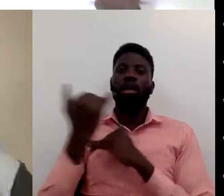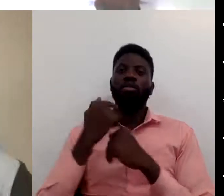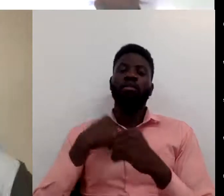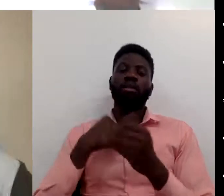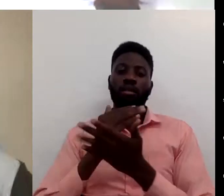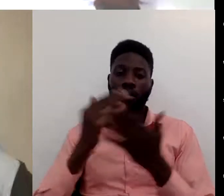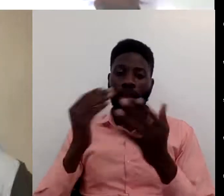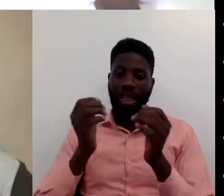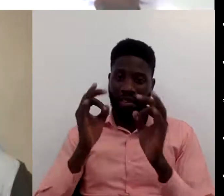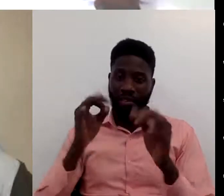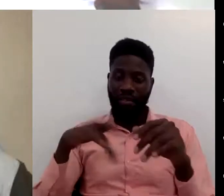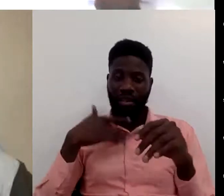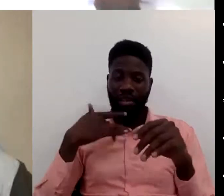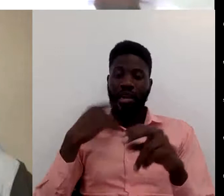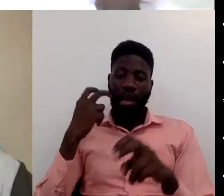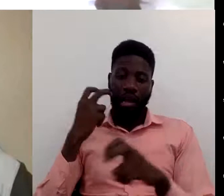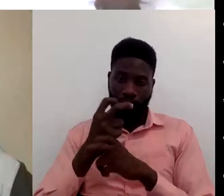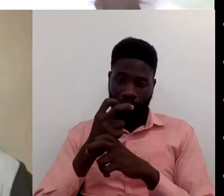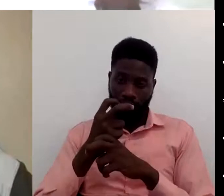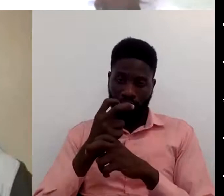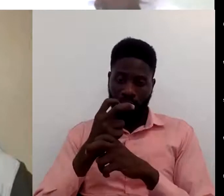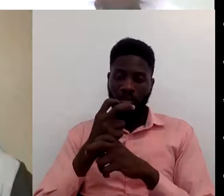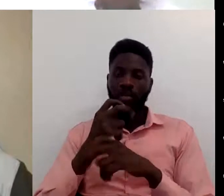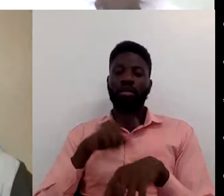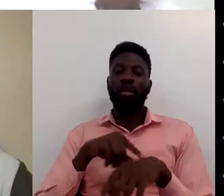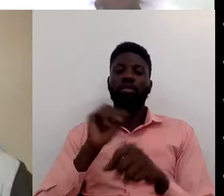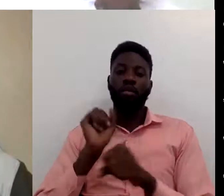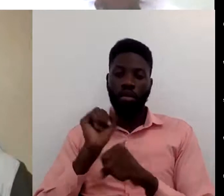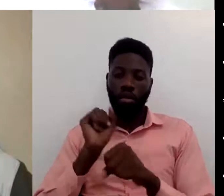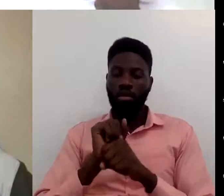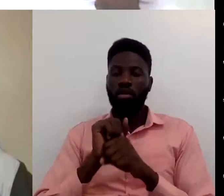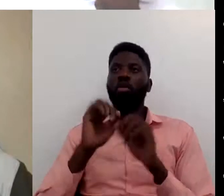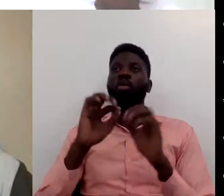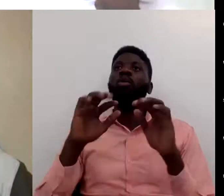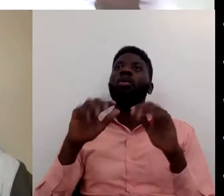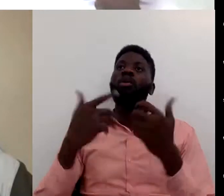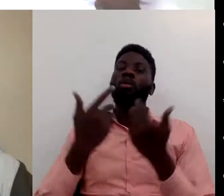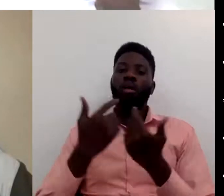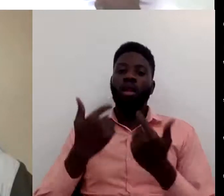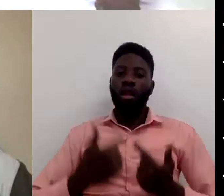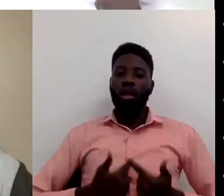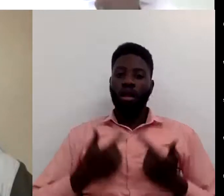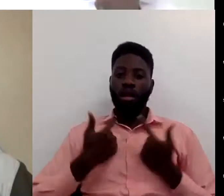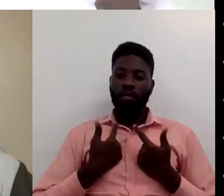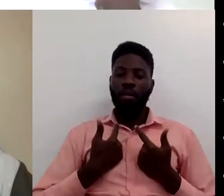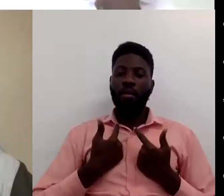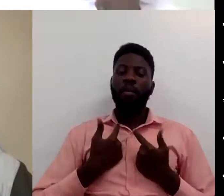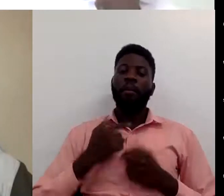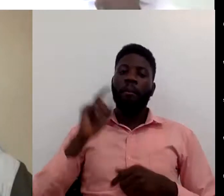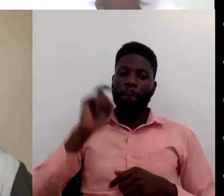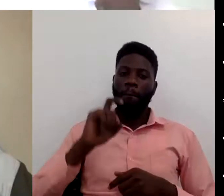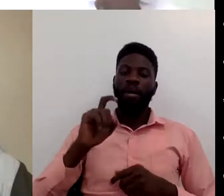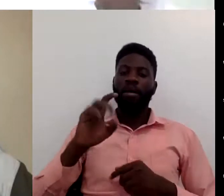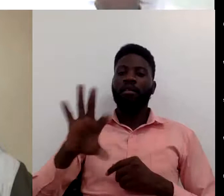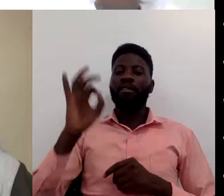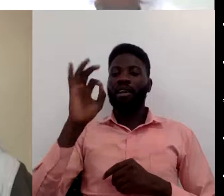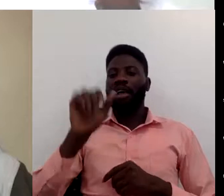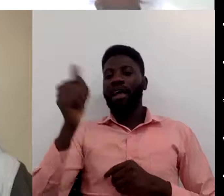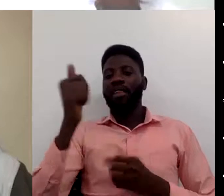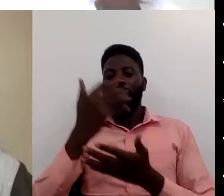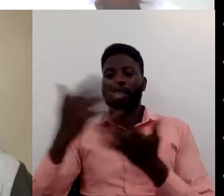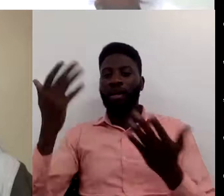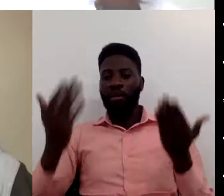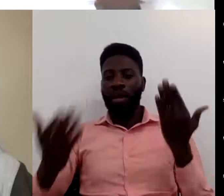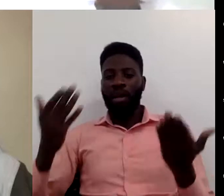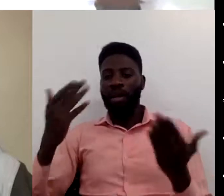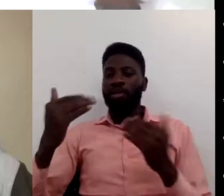you're having a difficult time at work or in life, you have to find something else to balance it out, right? So